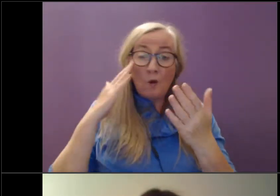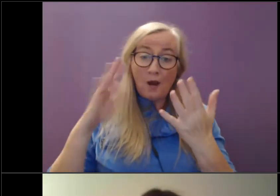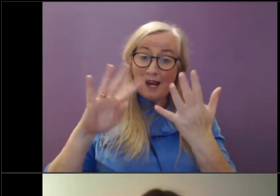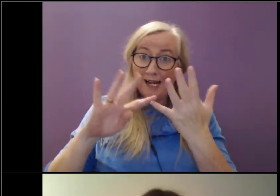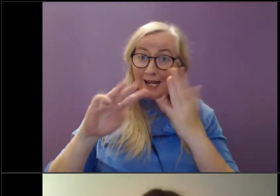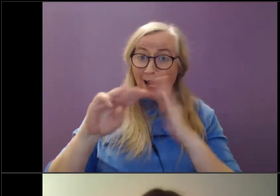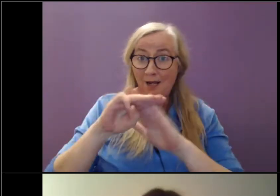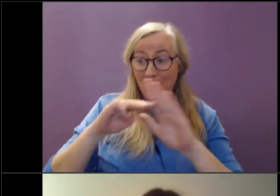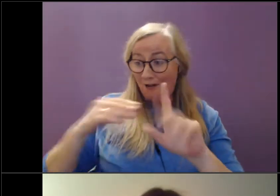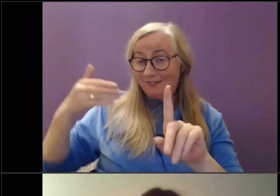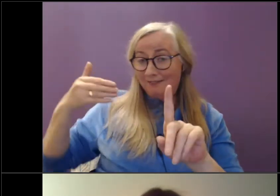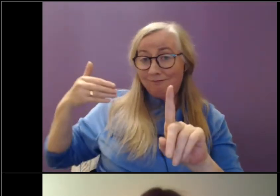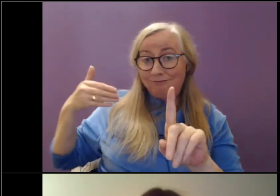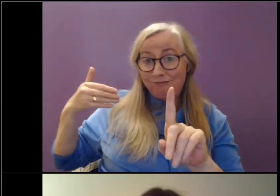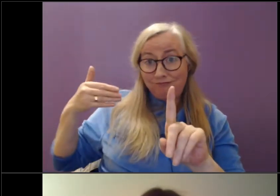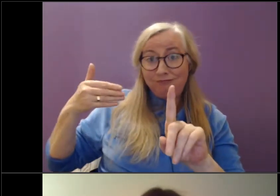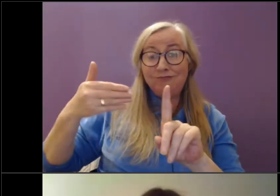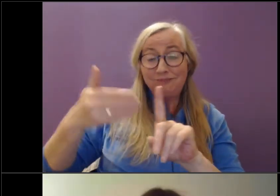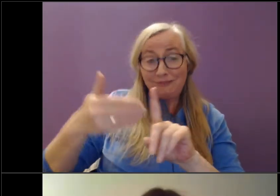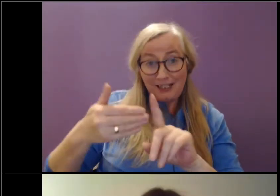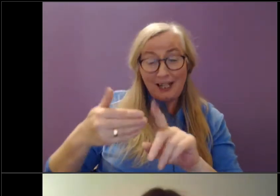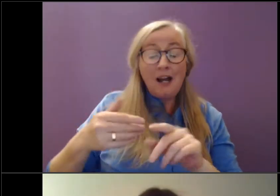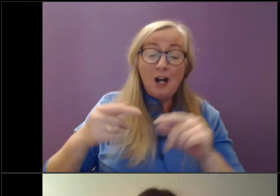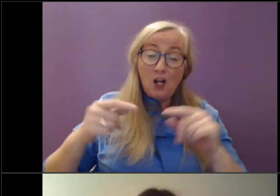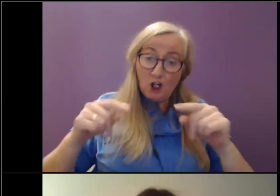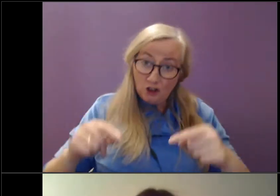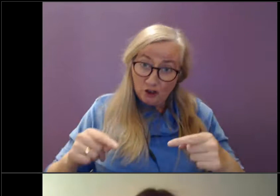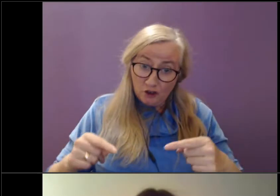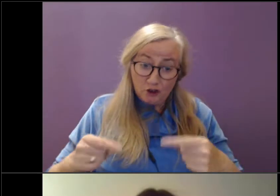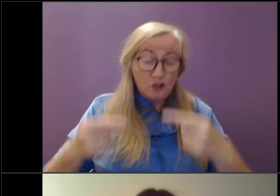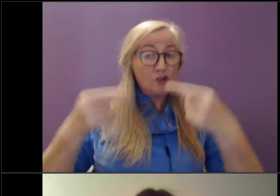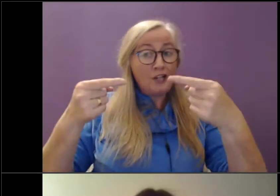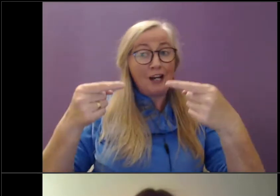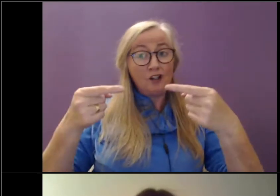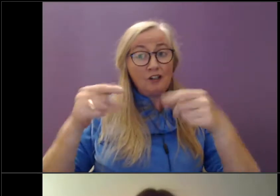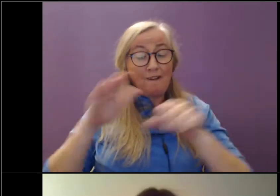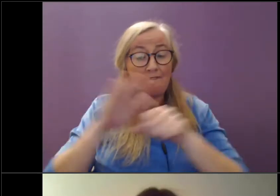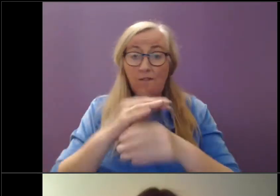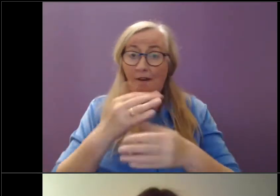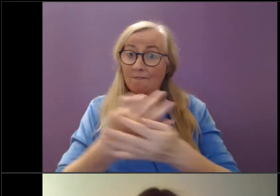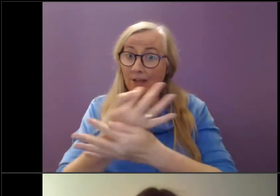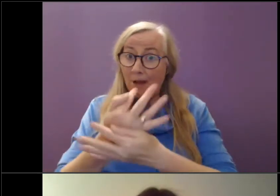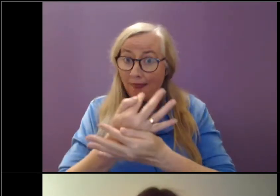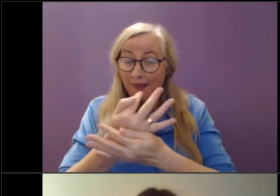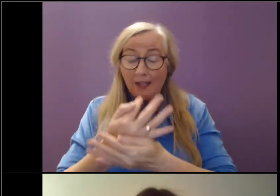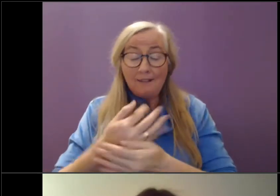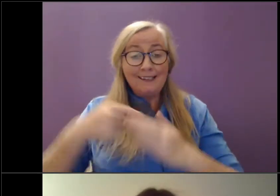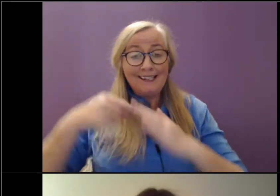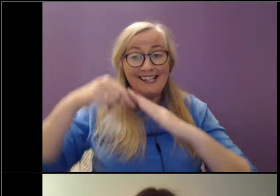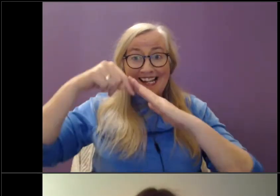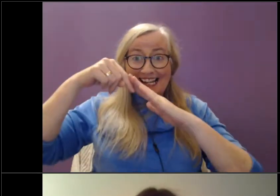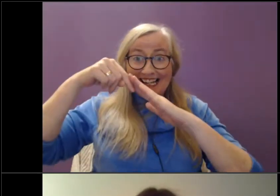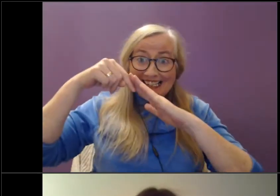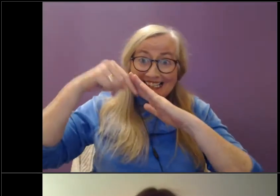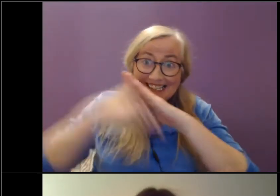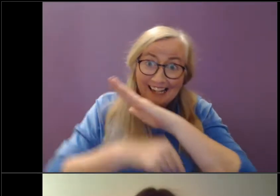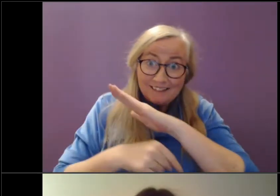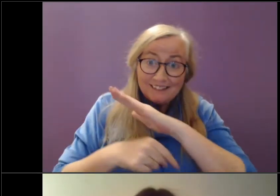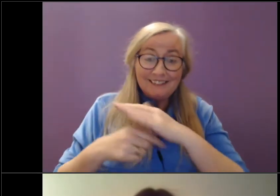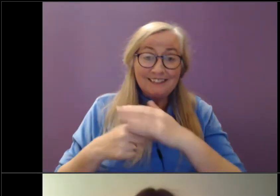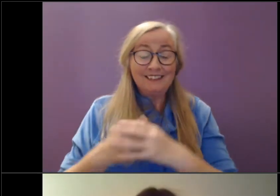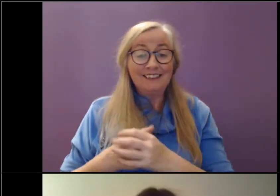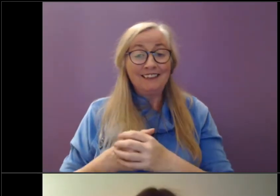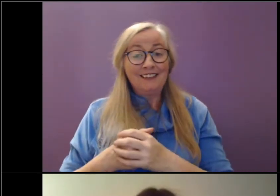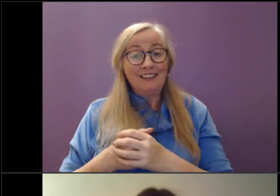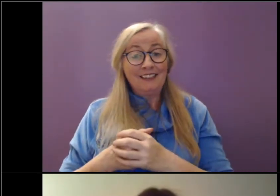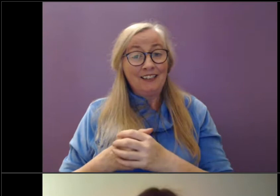James, around it's been challenging for families, it's been intense, and cut yourselves some slack and be